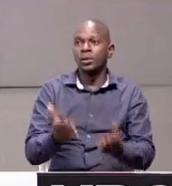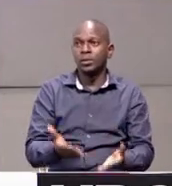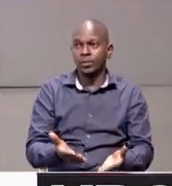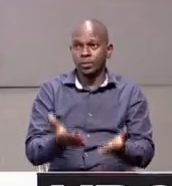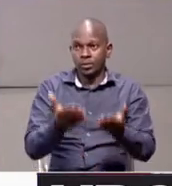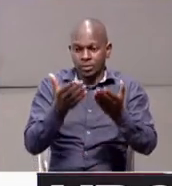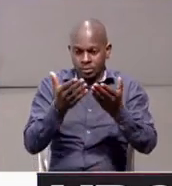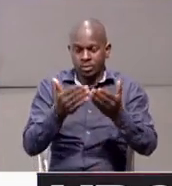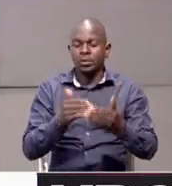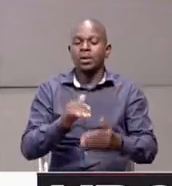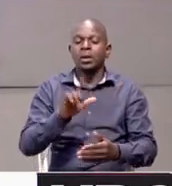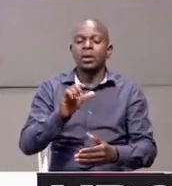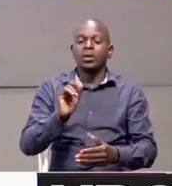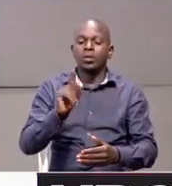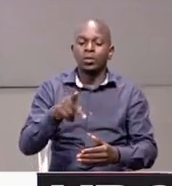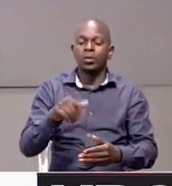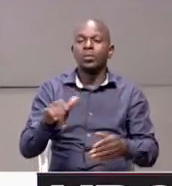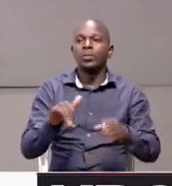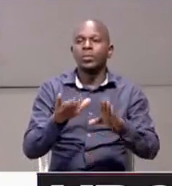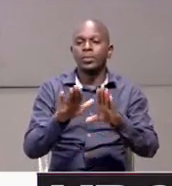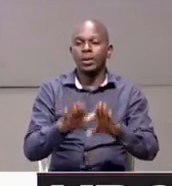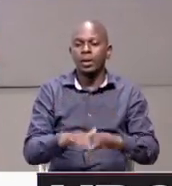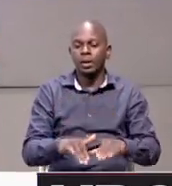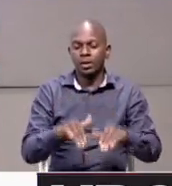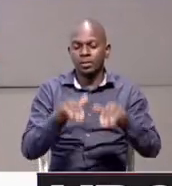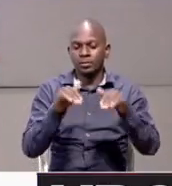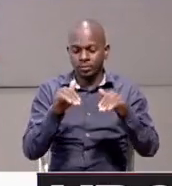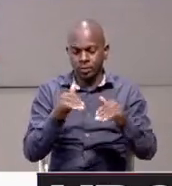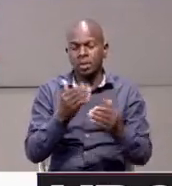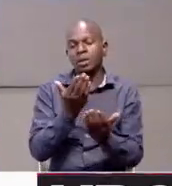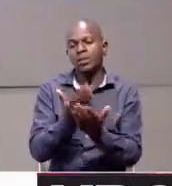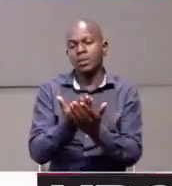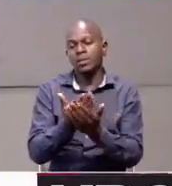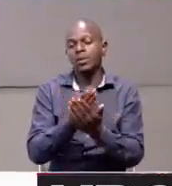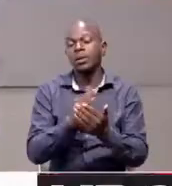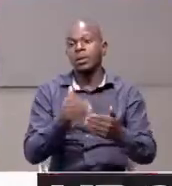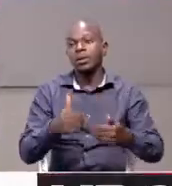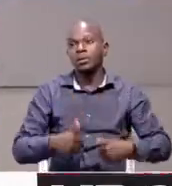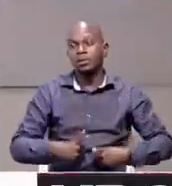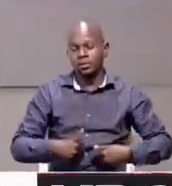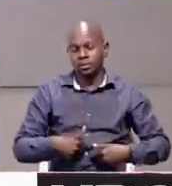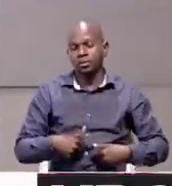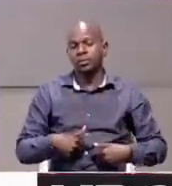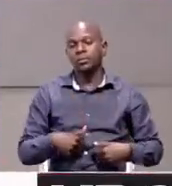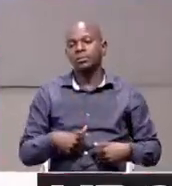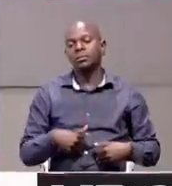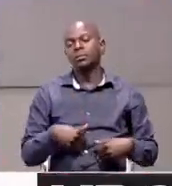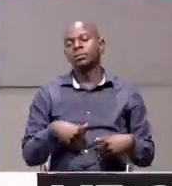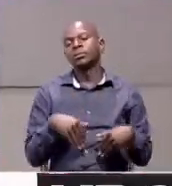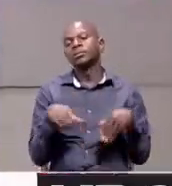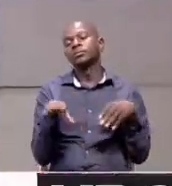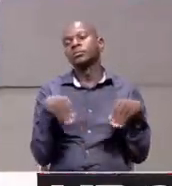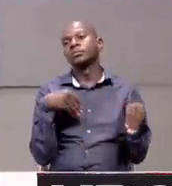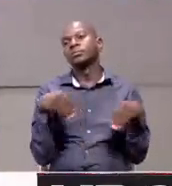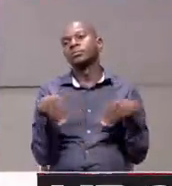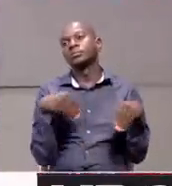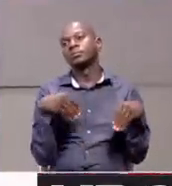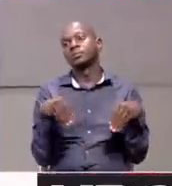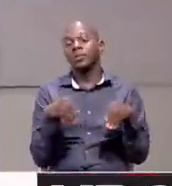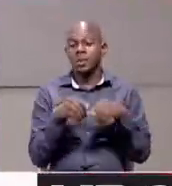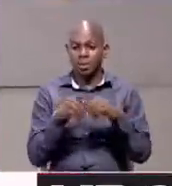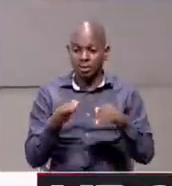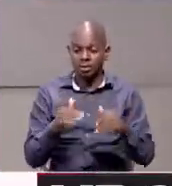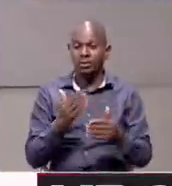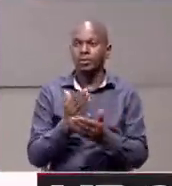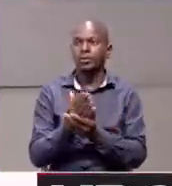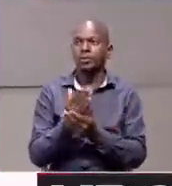The leader of opposition in parliament, Joel Sonyonyi, appealed to the youth not to relax but take the lead in the fight against